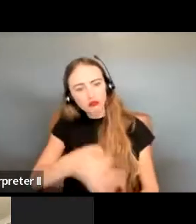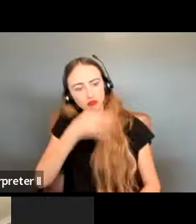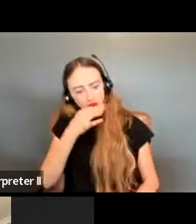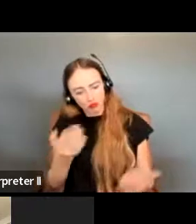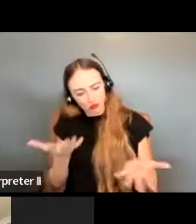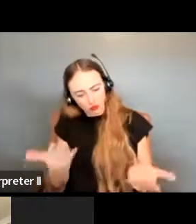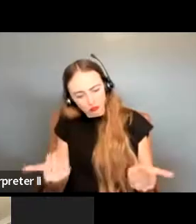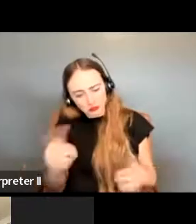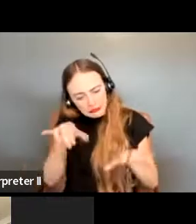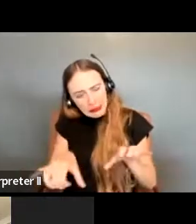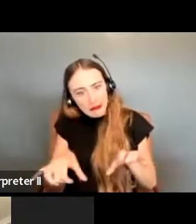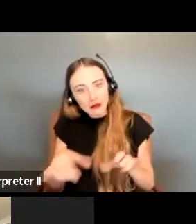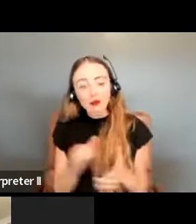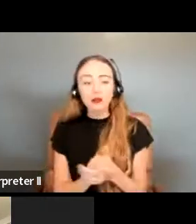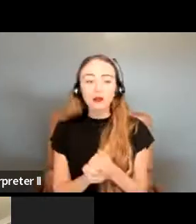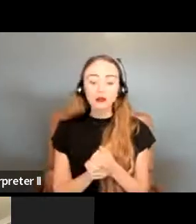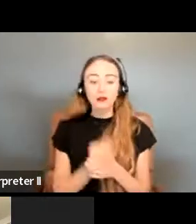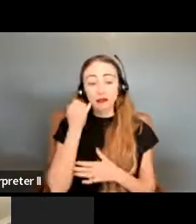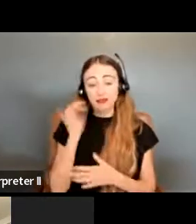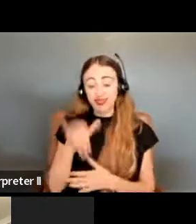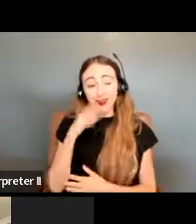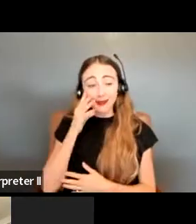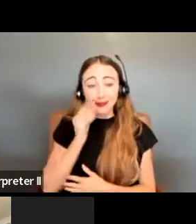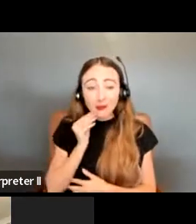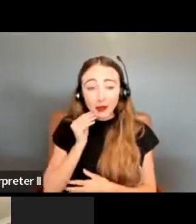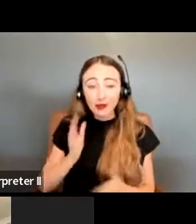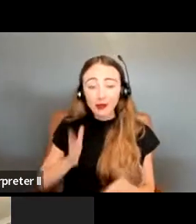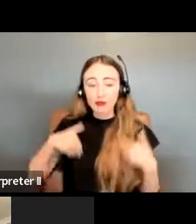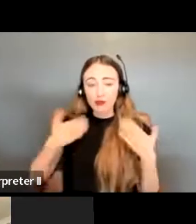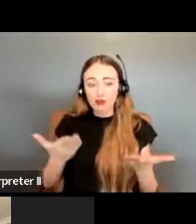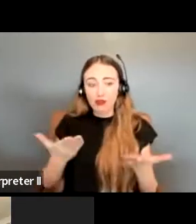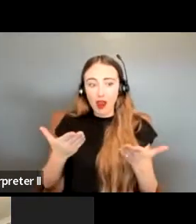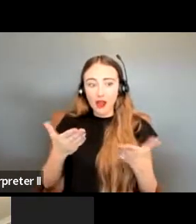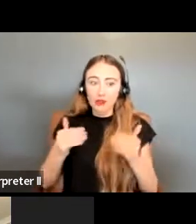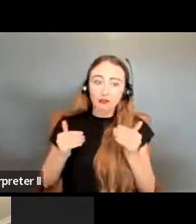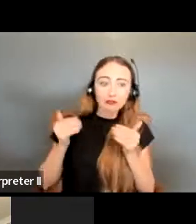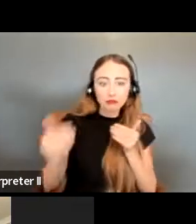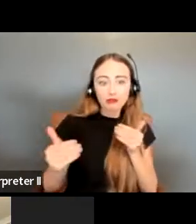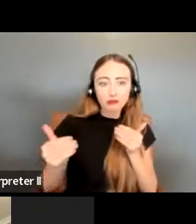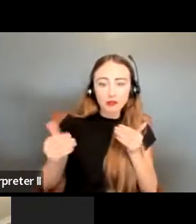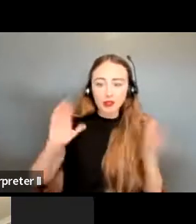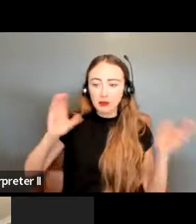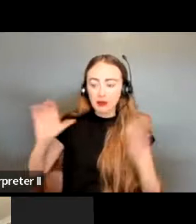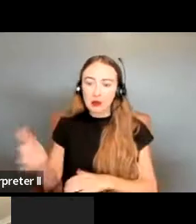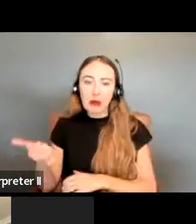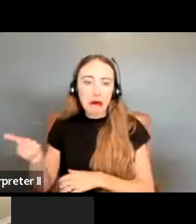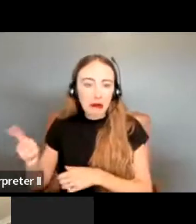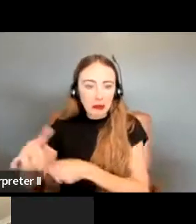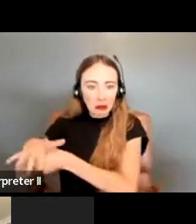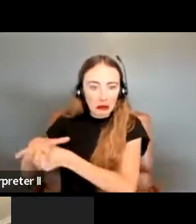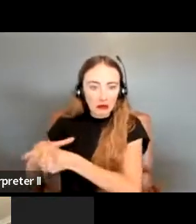board, especially when that experience gives the district an edge over our regional counterparts on the board.